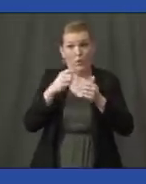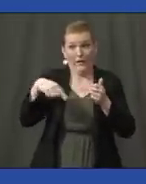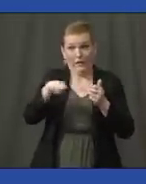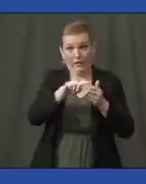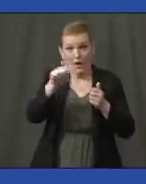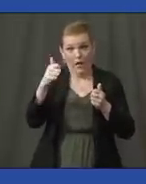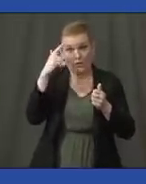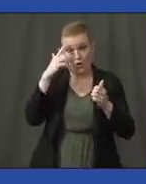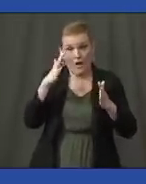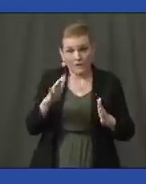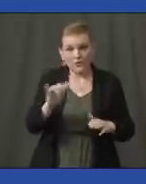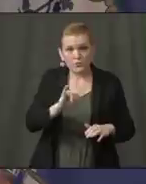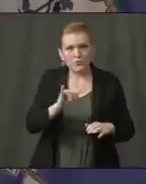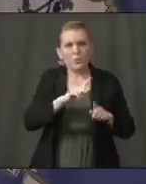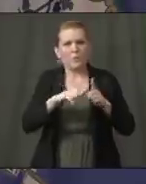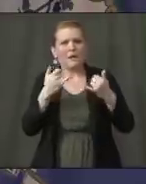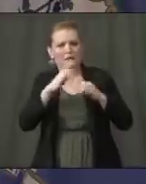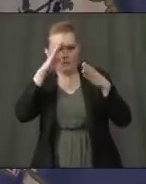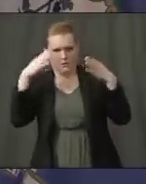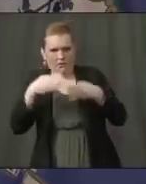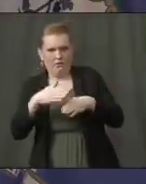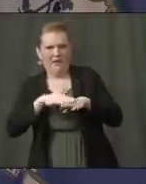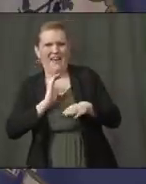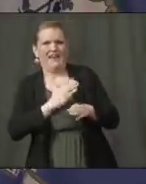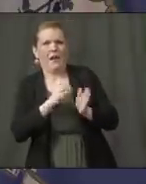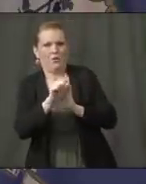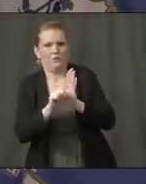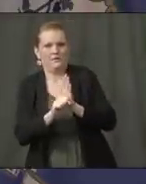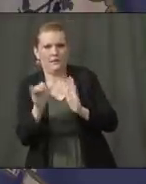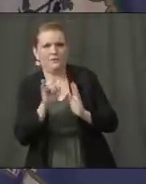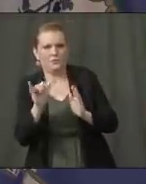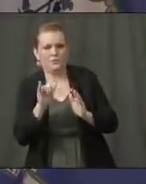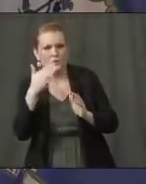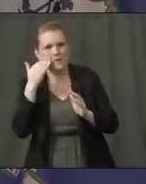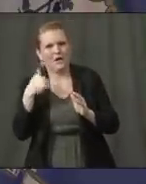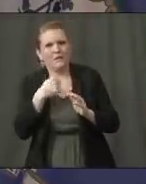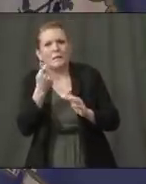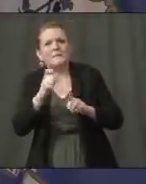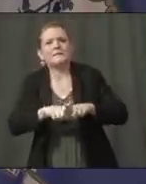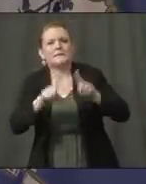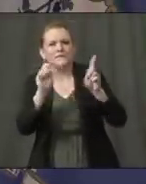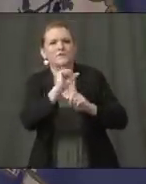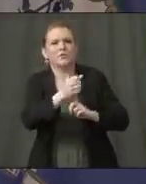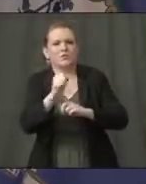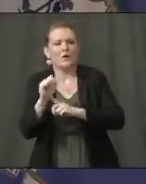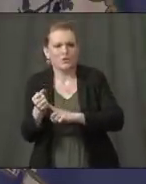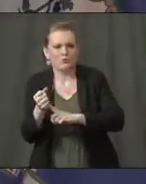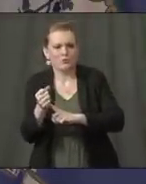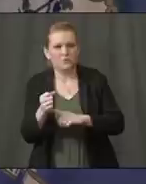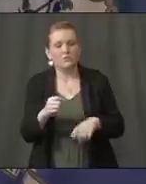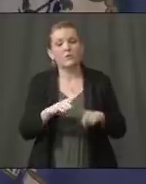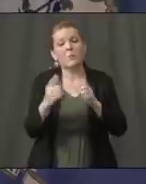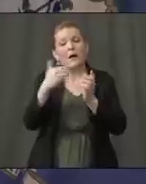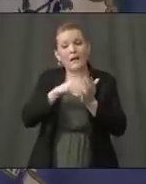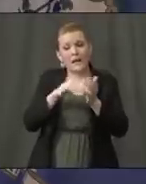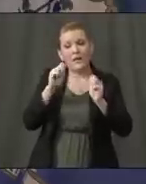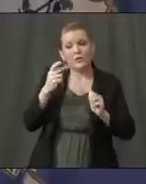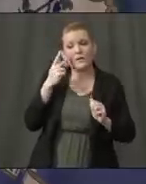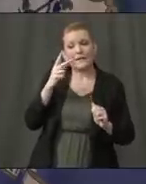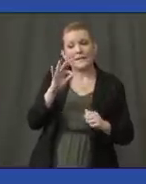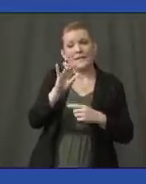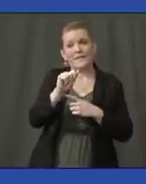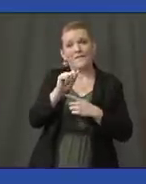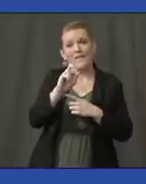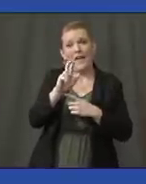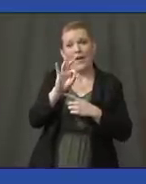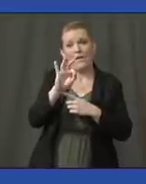some indication of how we think about these different regions. Again, you can see that Fairfield County is maybe half of what New York